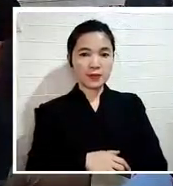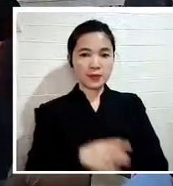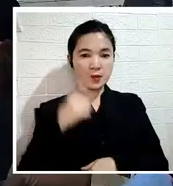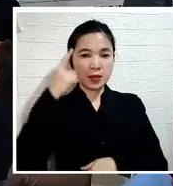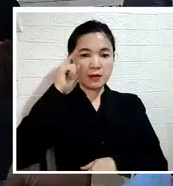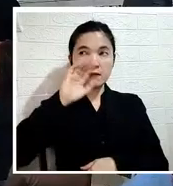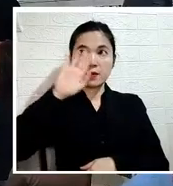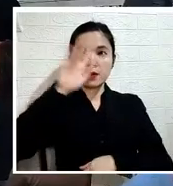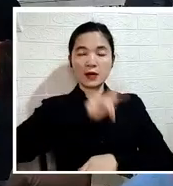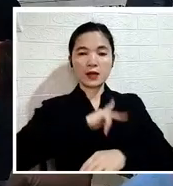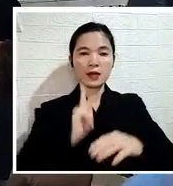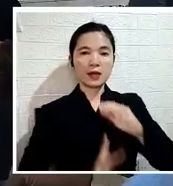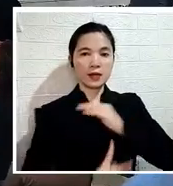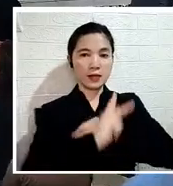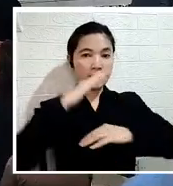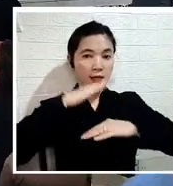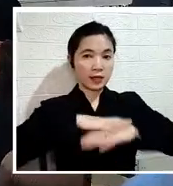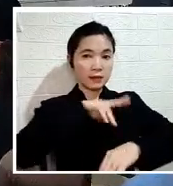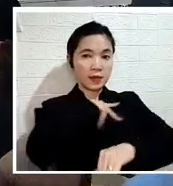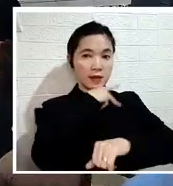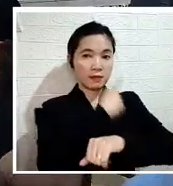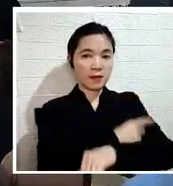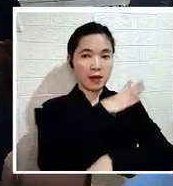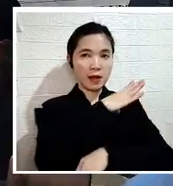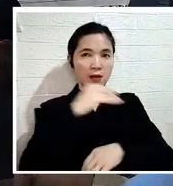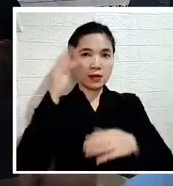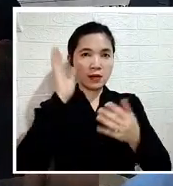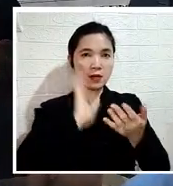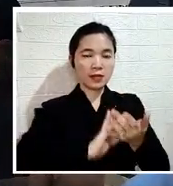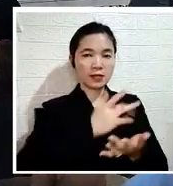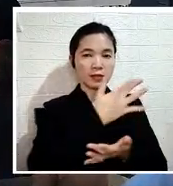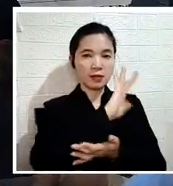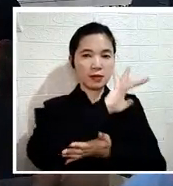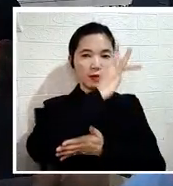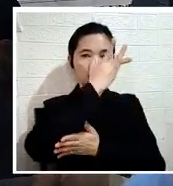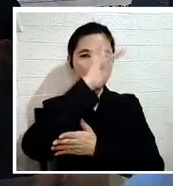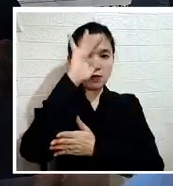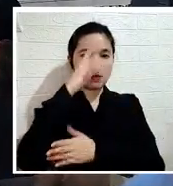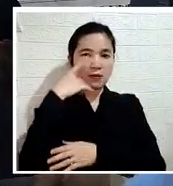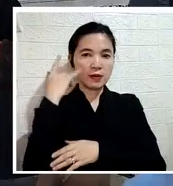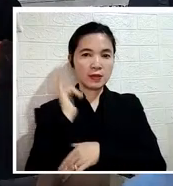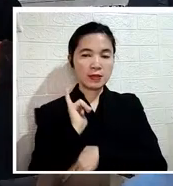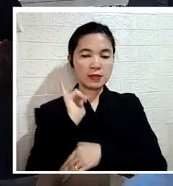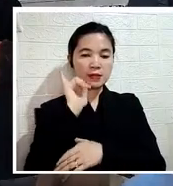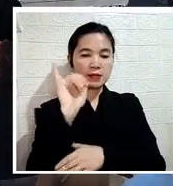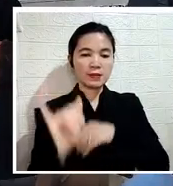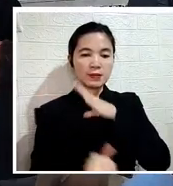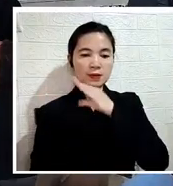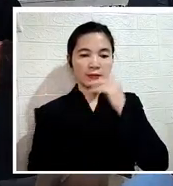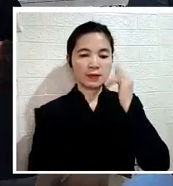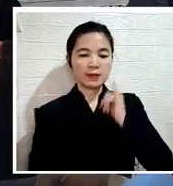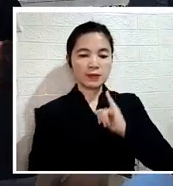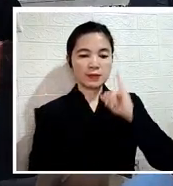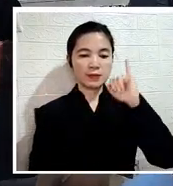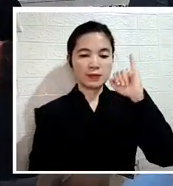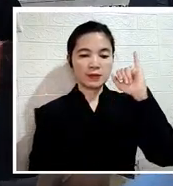the kingdom, the power and the glory,